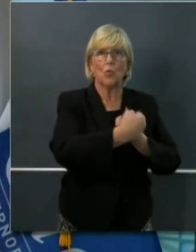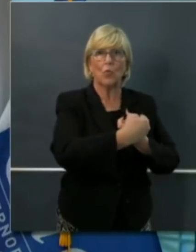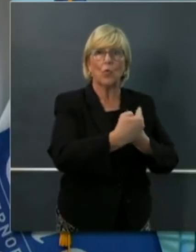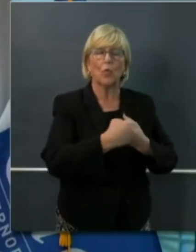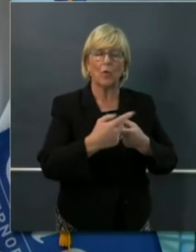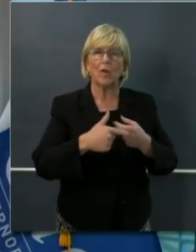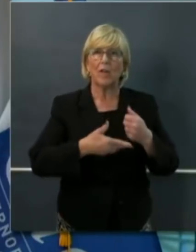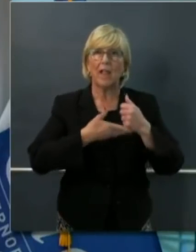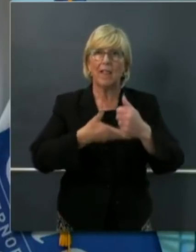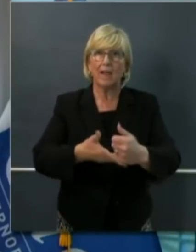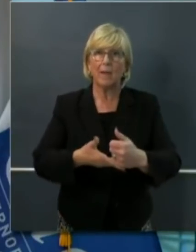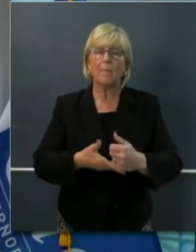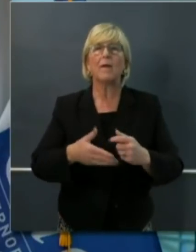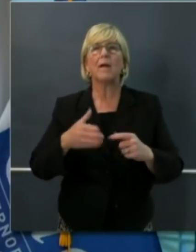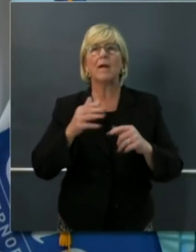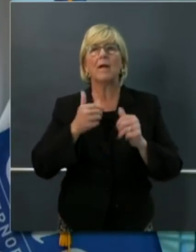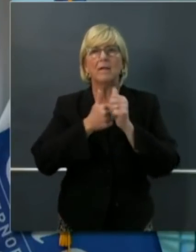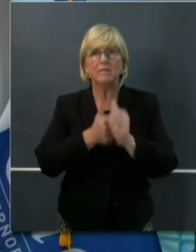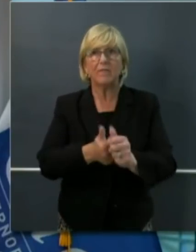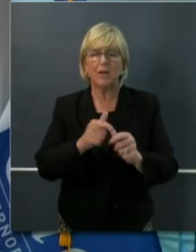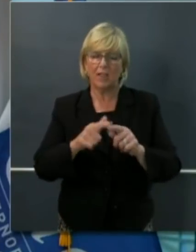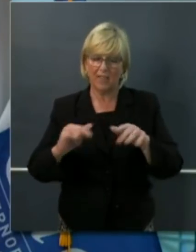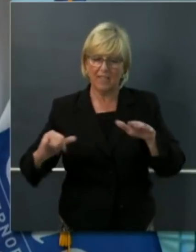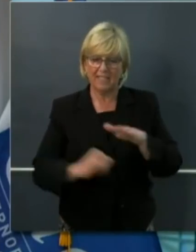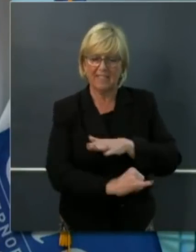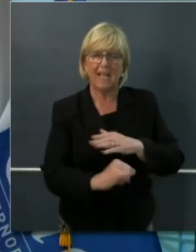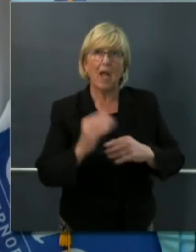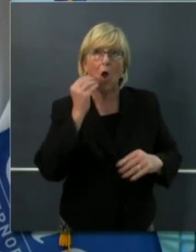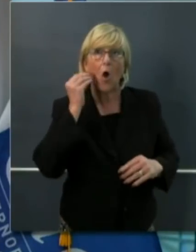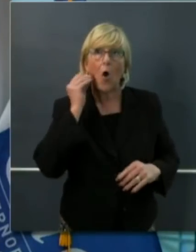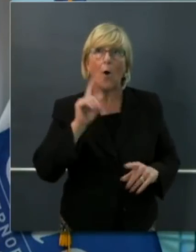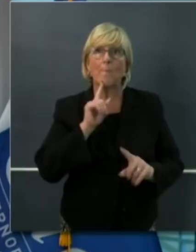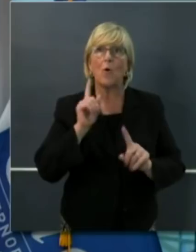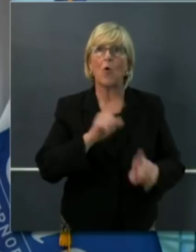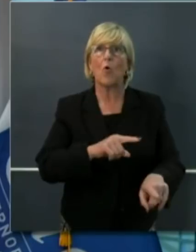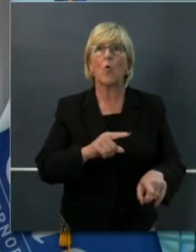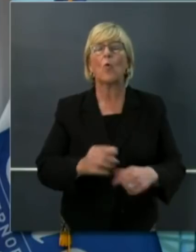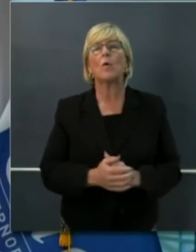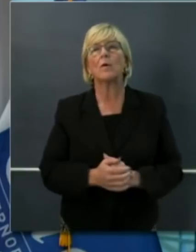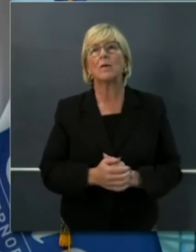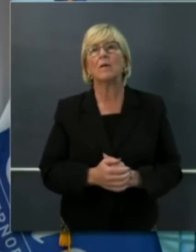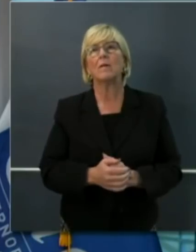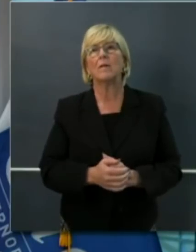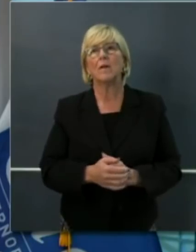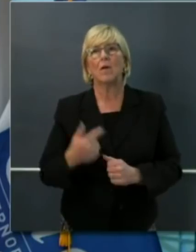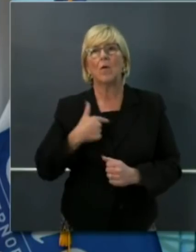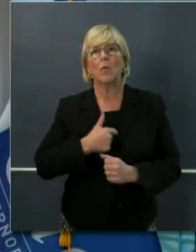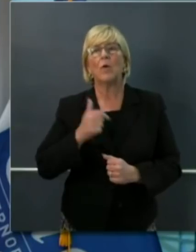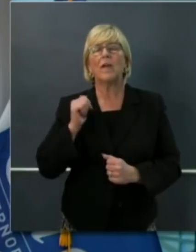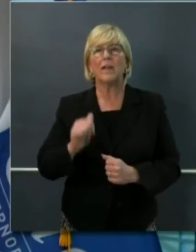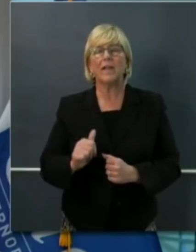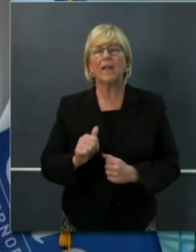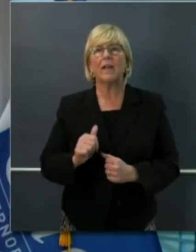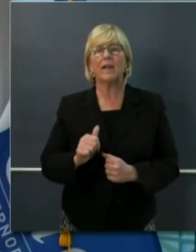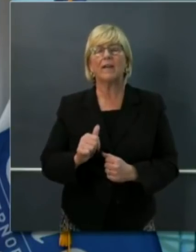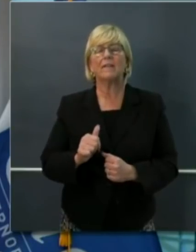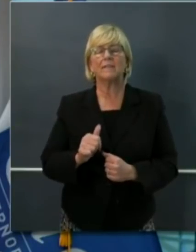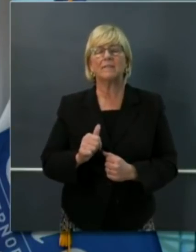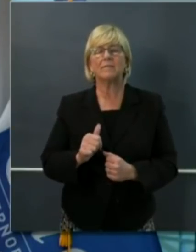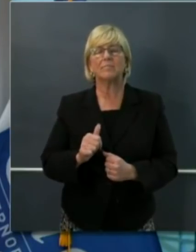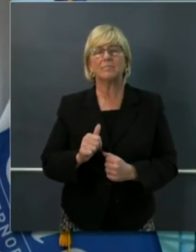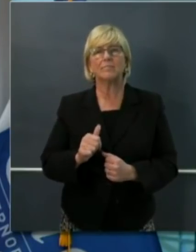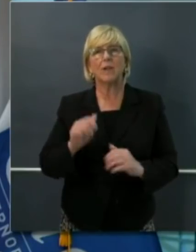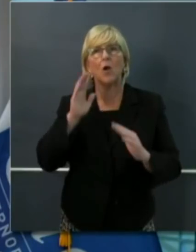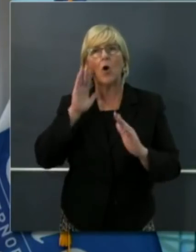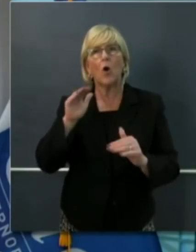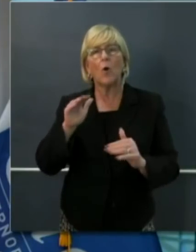stay-at-home order and bring back many of the experiences you guys, people on the other side of this